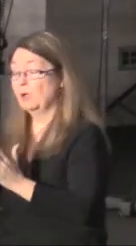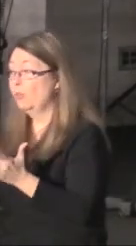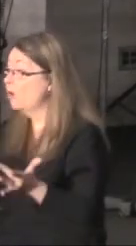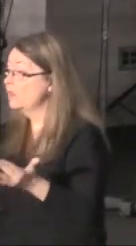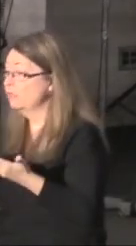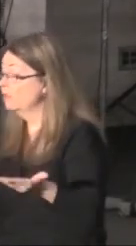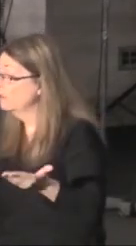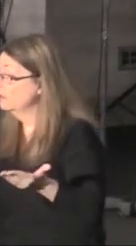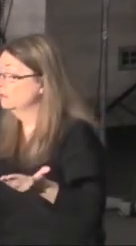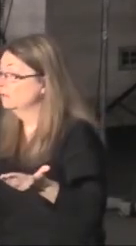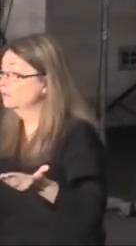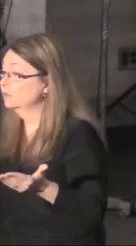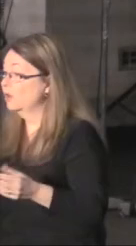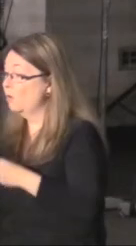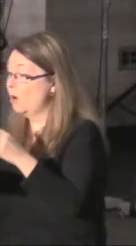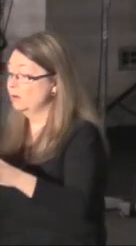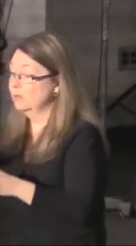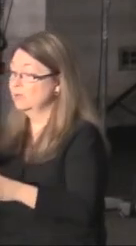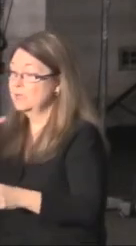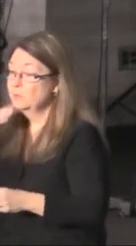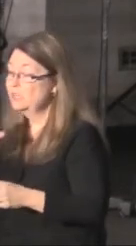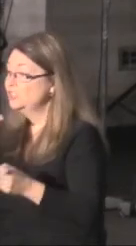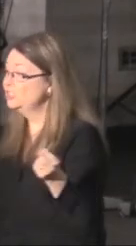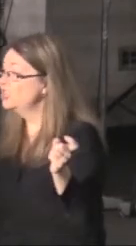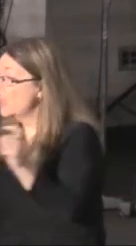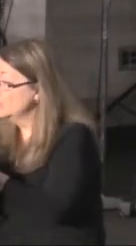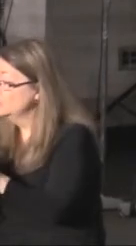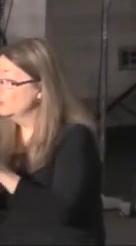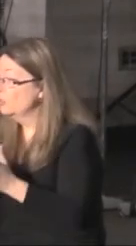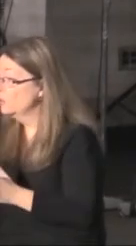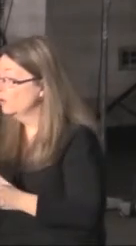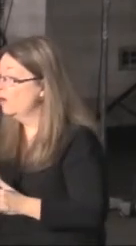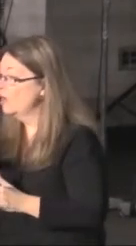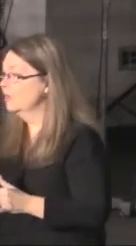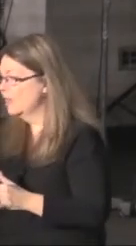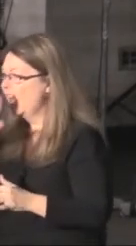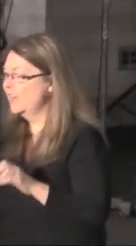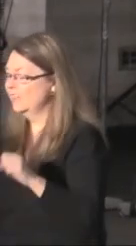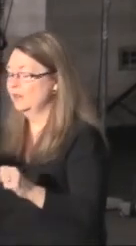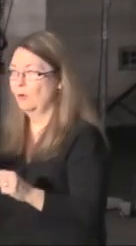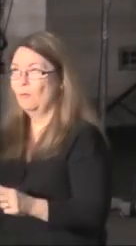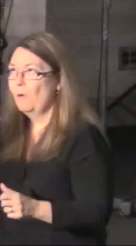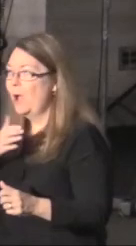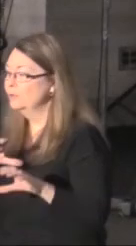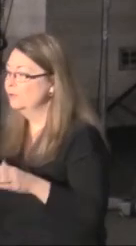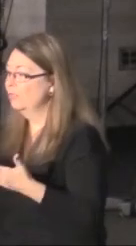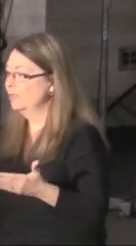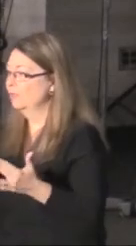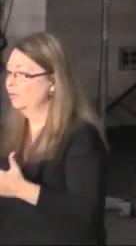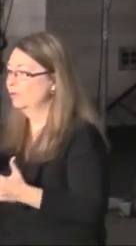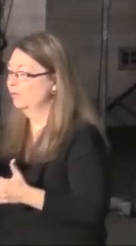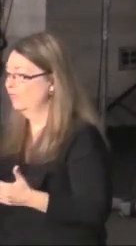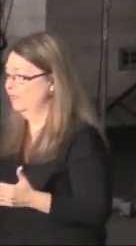glorious, and the world was changed by it. It's amazing what God can do with things that are foolish, that are despised, that